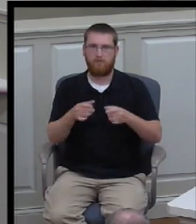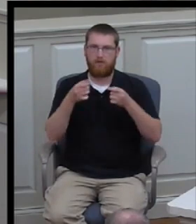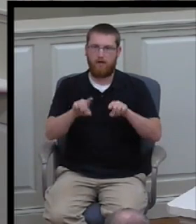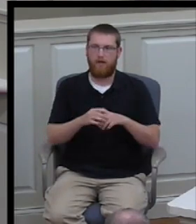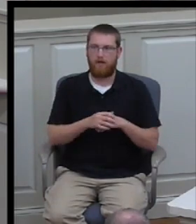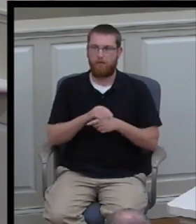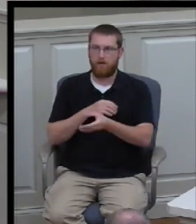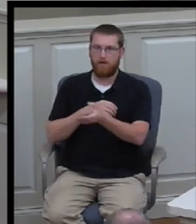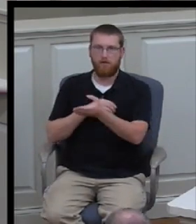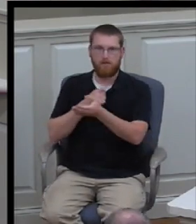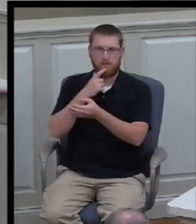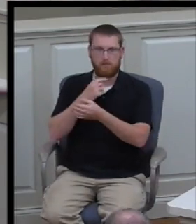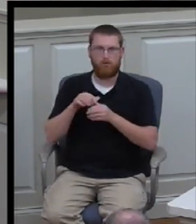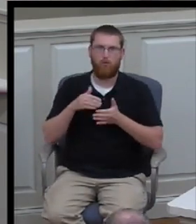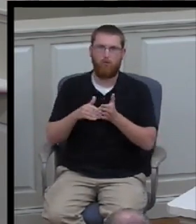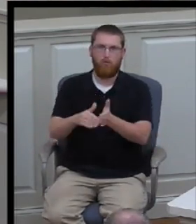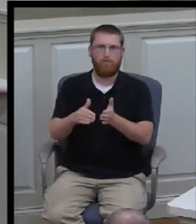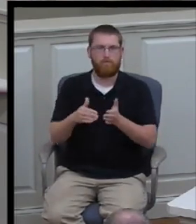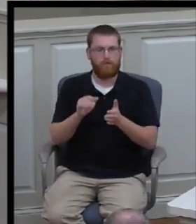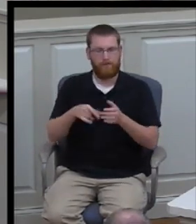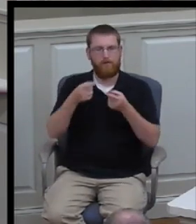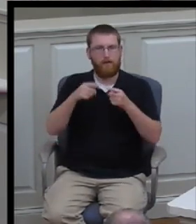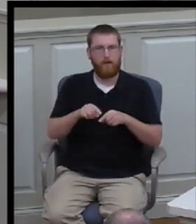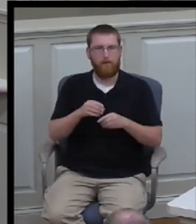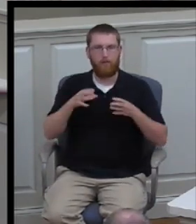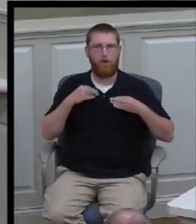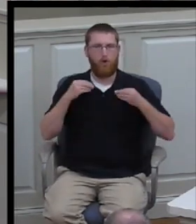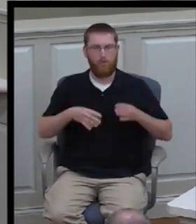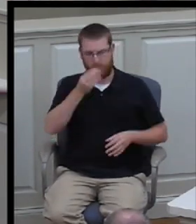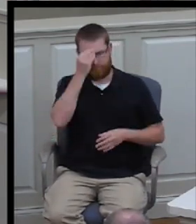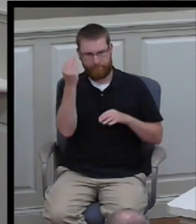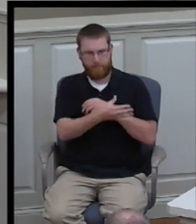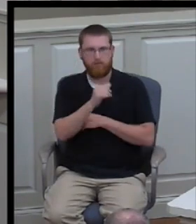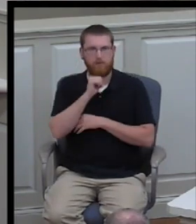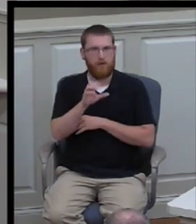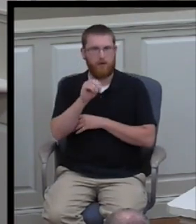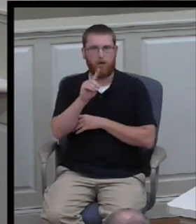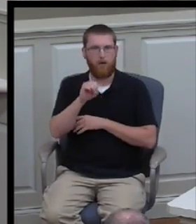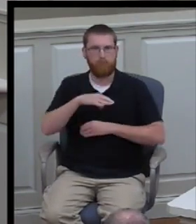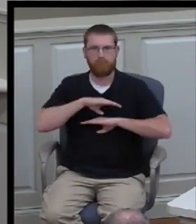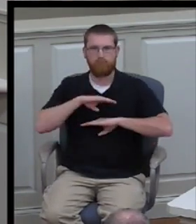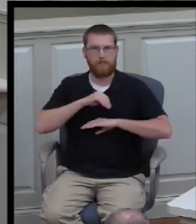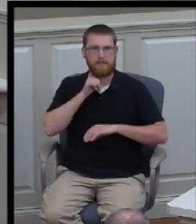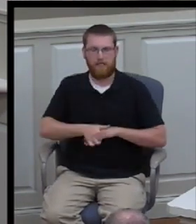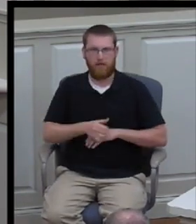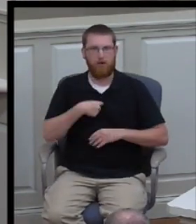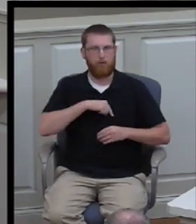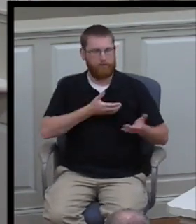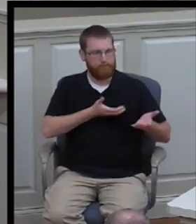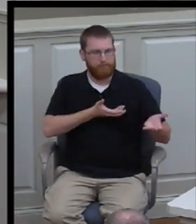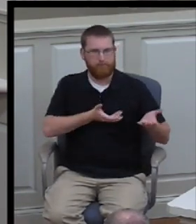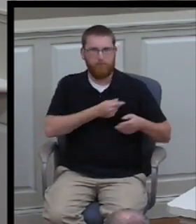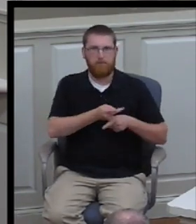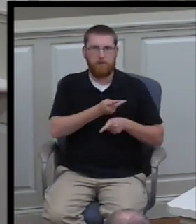And a lot of times that is the case, is we let the owner know that it's not up to code and we start working with them. It doesn't always mean that